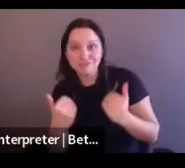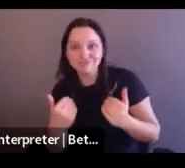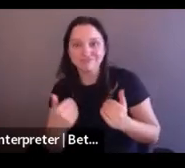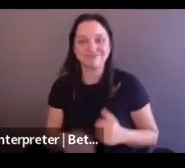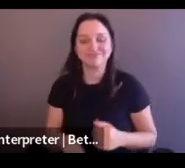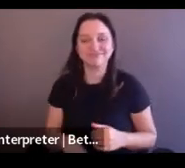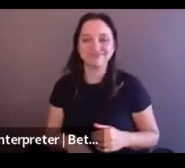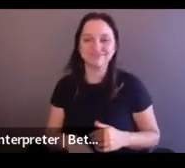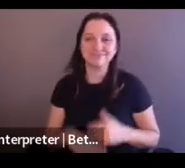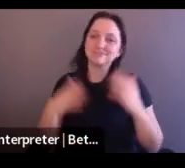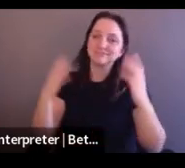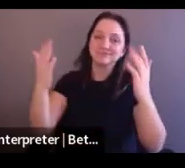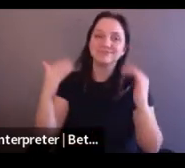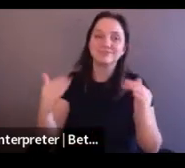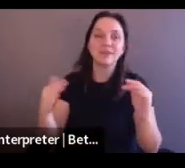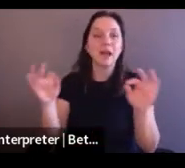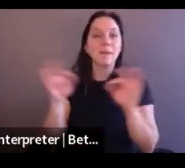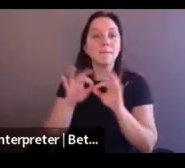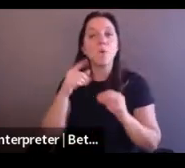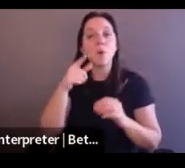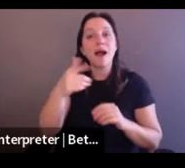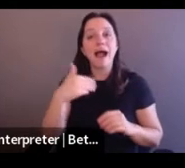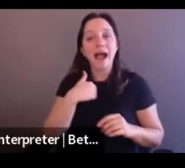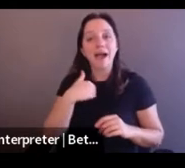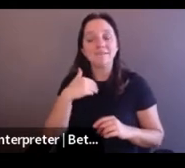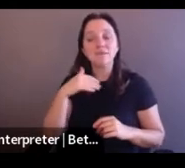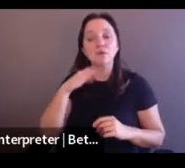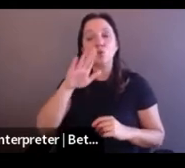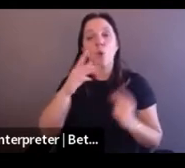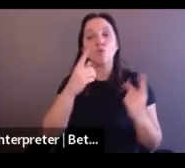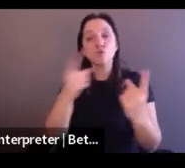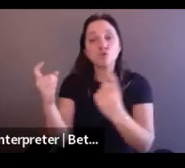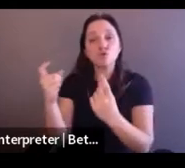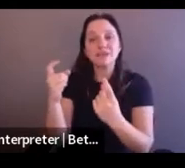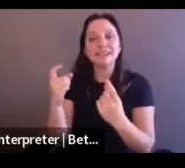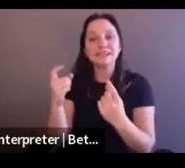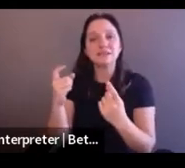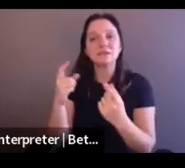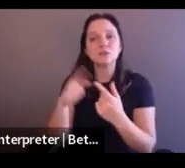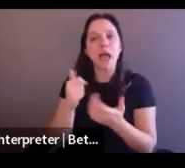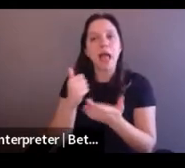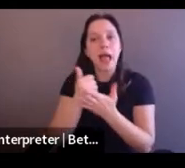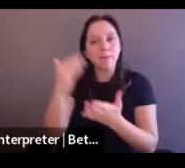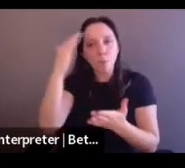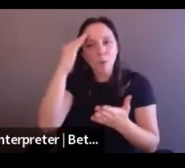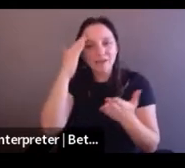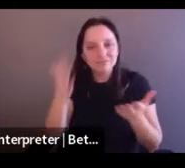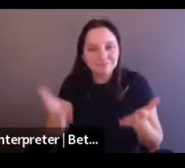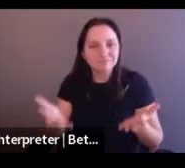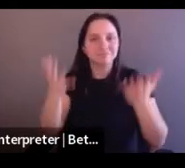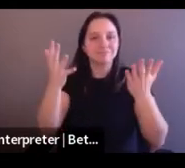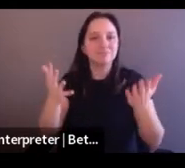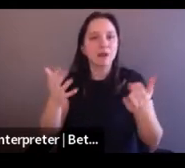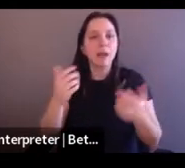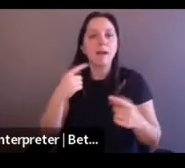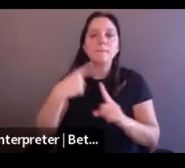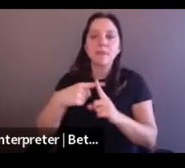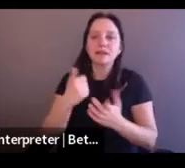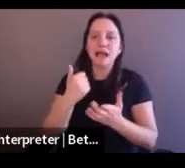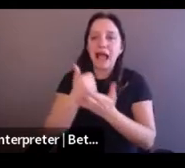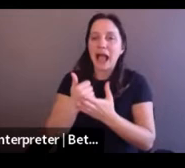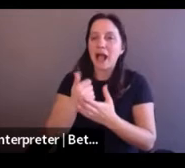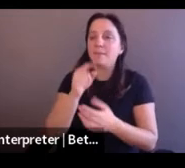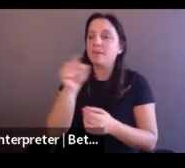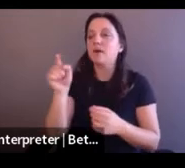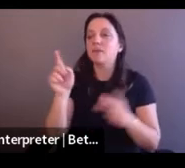to be able to, you know, raise awareness and interest in volunteerism, you know, with our organization. You also want to think